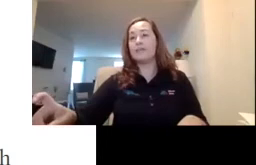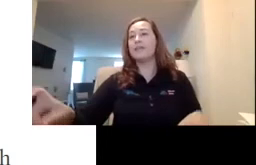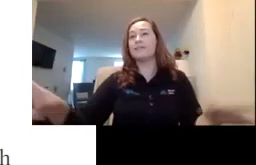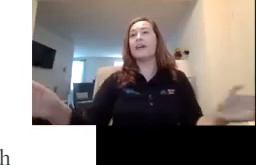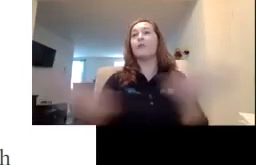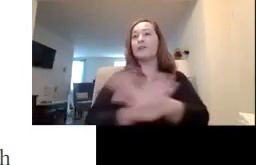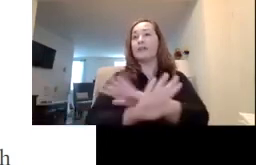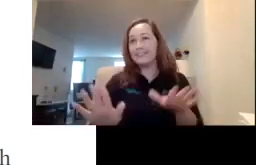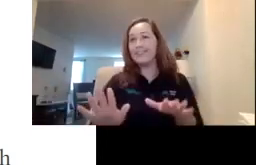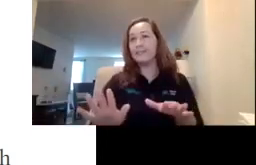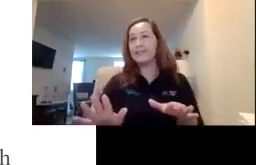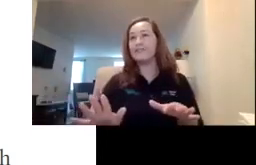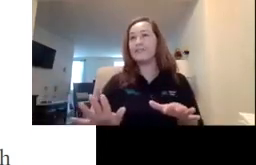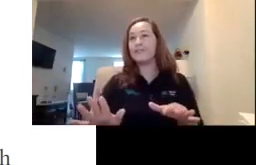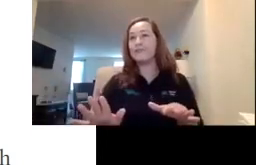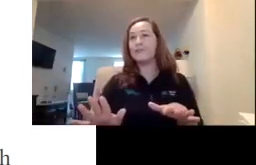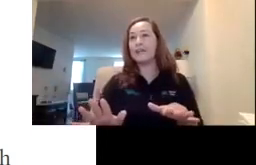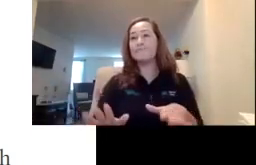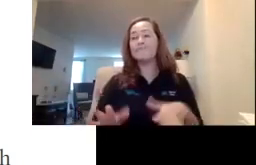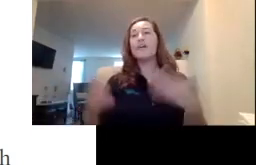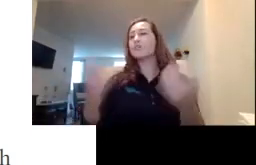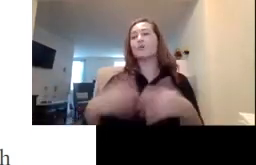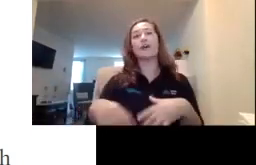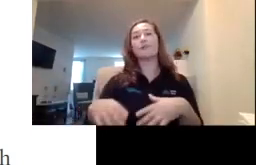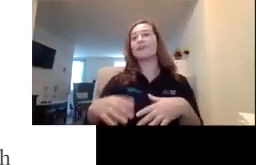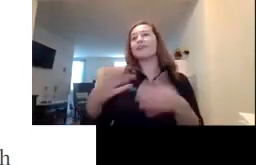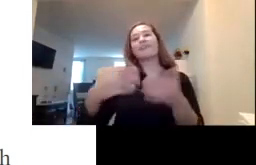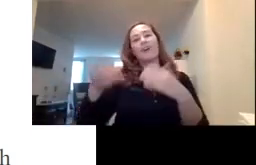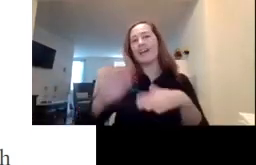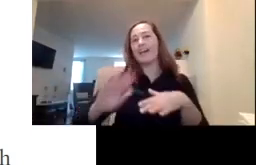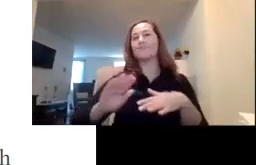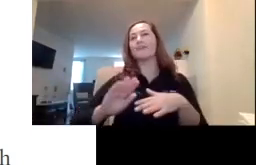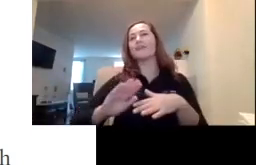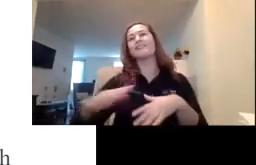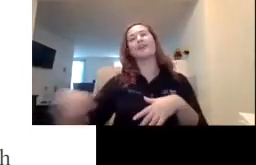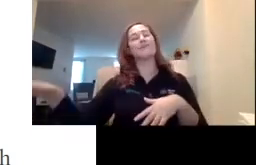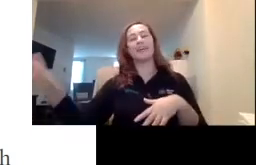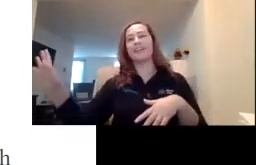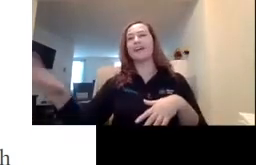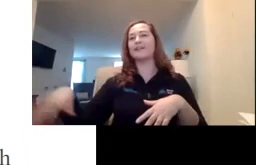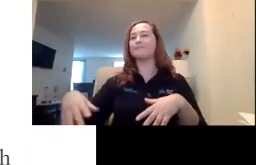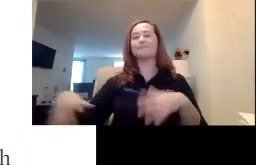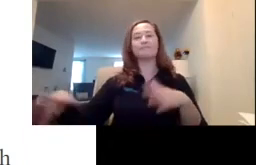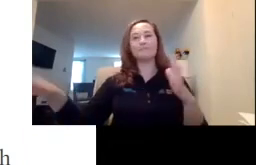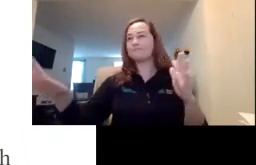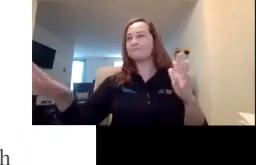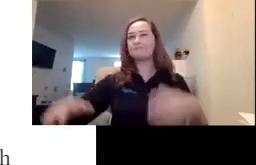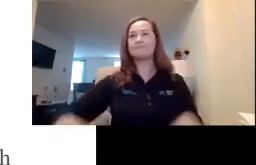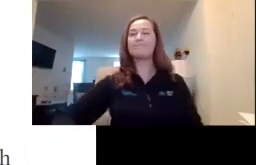the meeting, I will end the meeting for everybody. So I quickly, you know, I hide myself, and